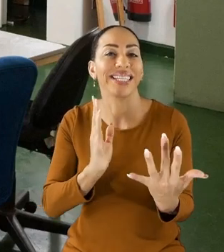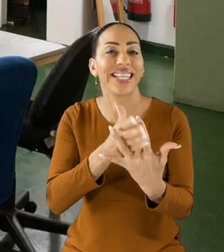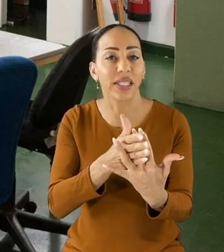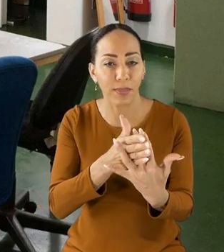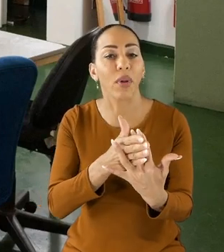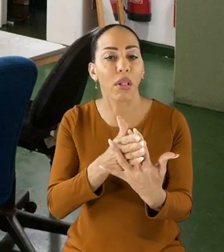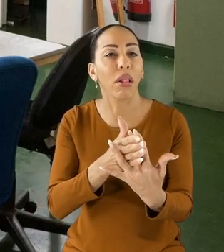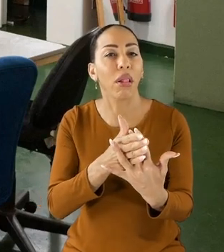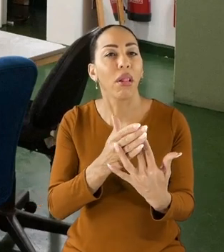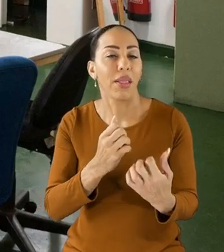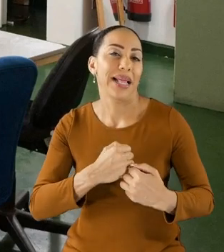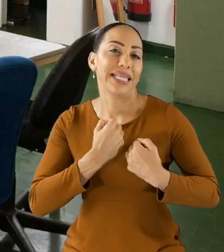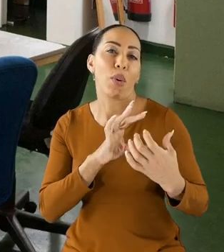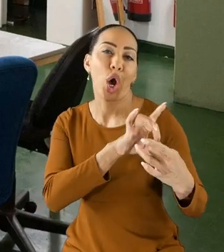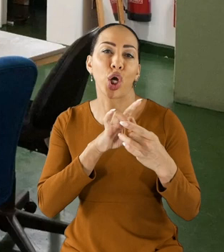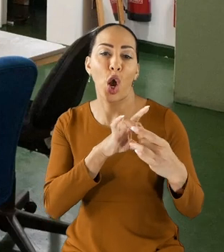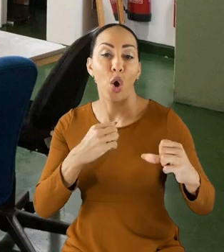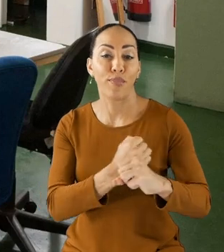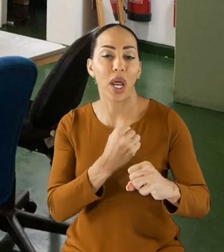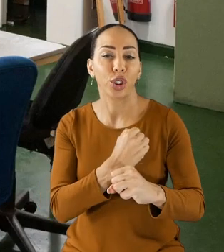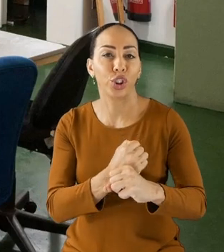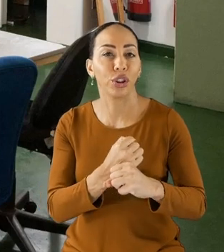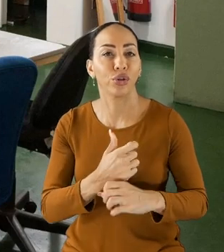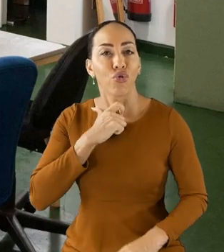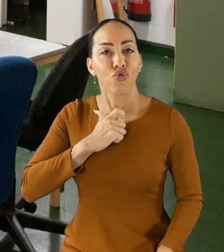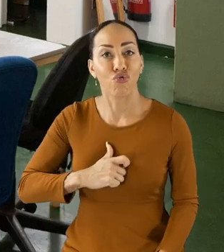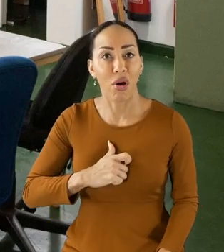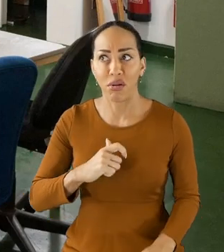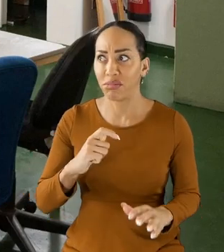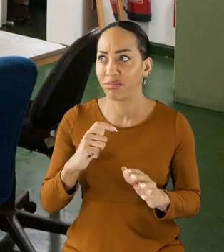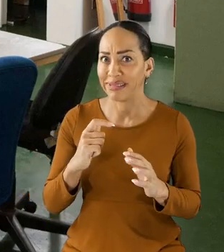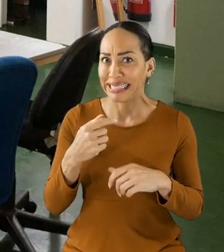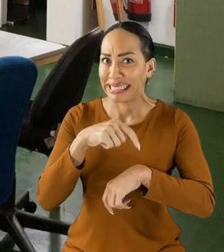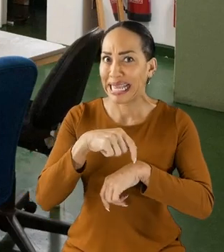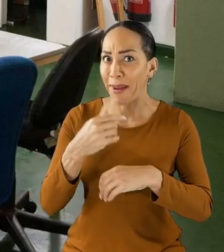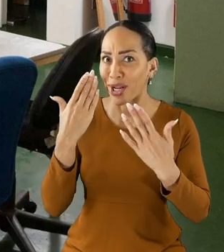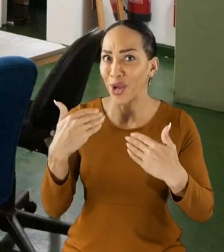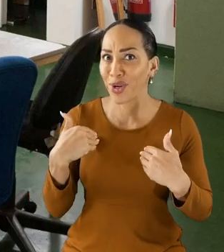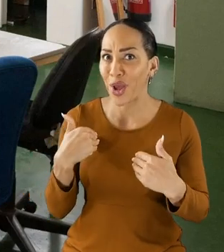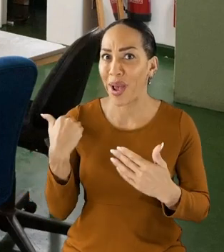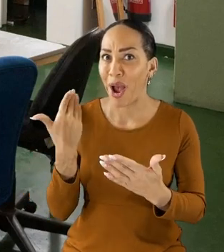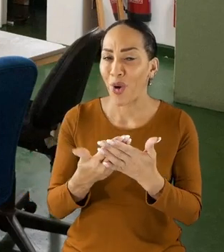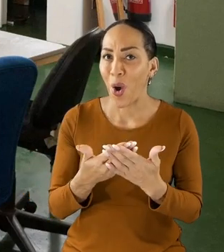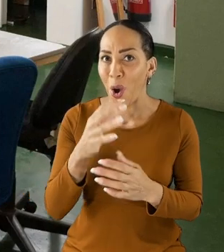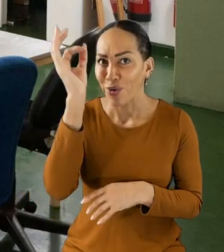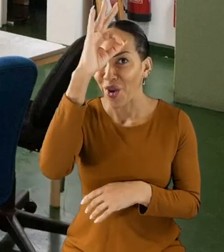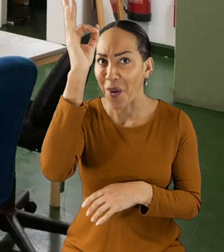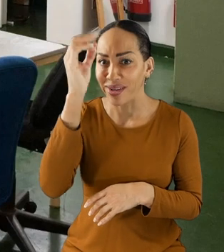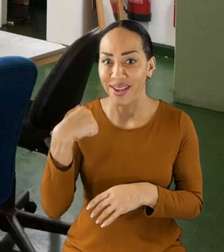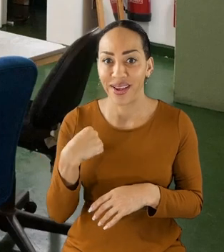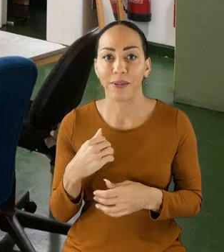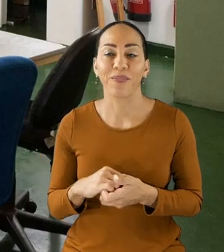role. So I think that's about it. Got no idea how long I took, but I hope that was okay. Thank you, Trish. That's